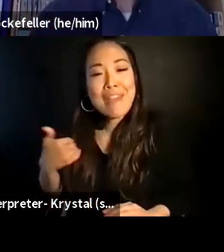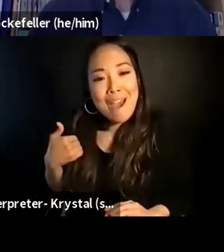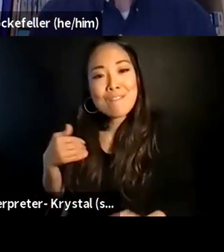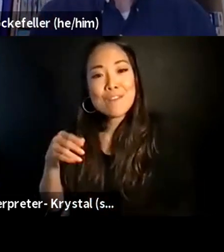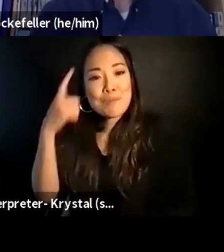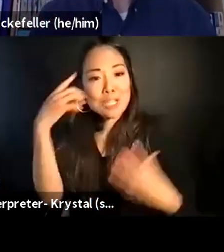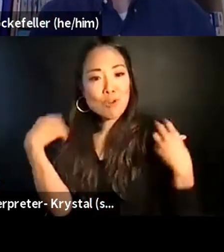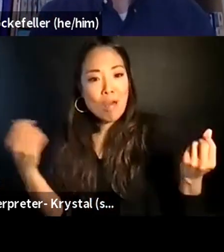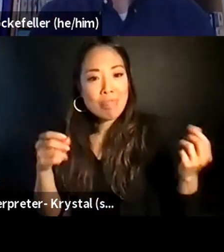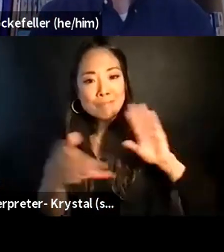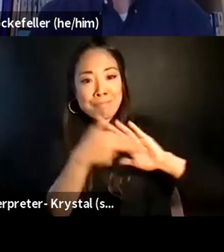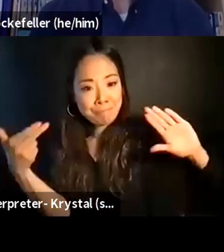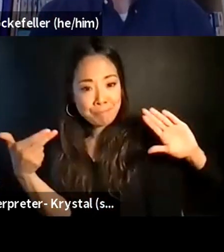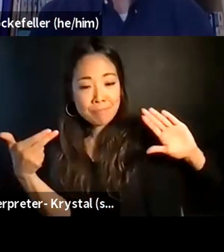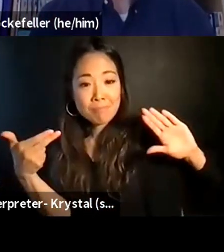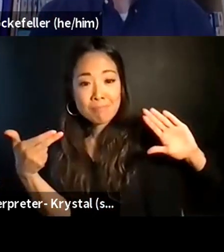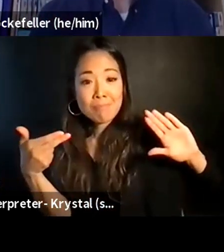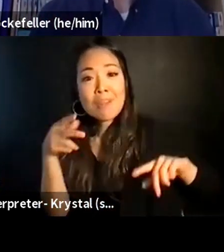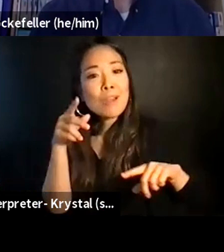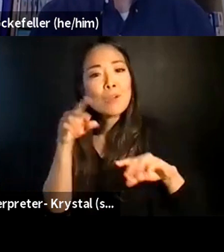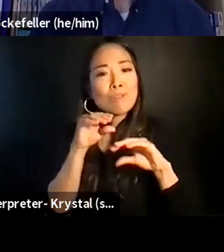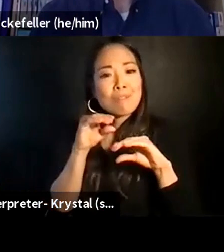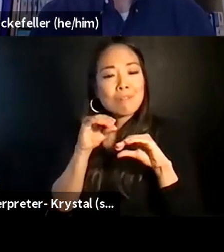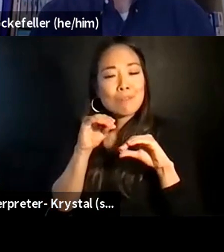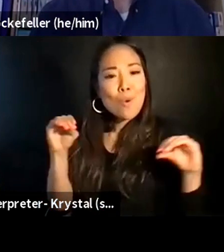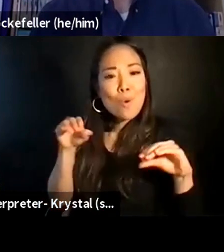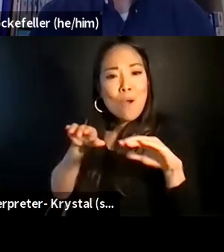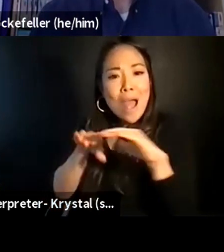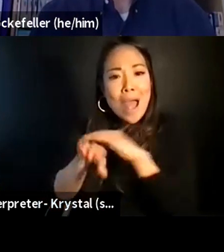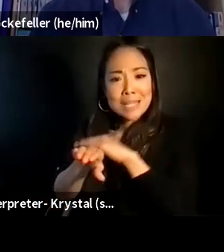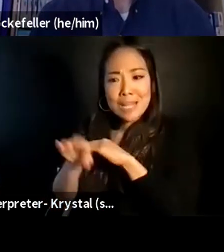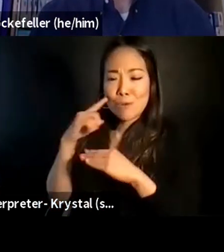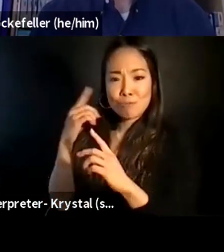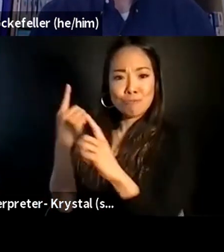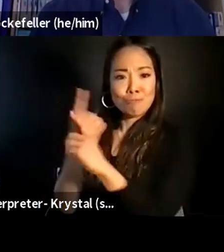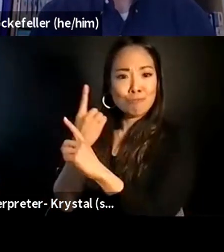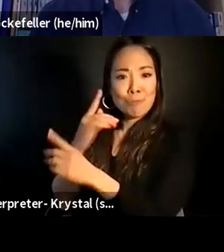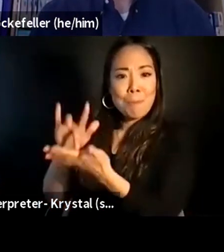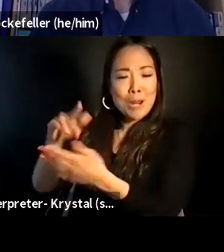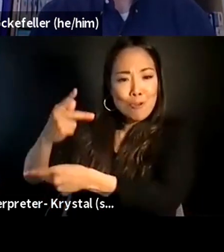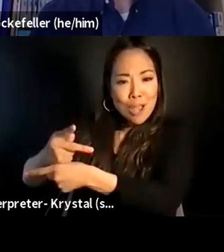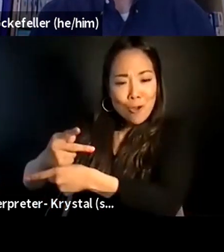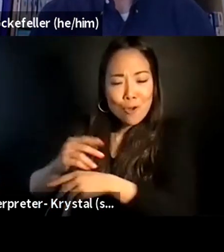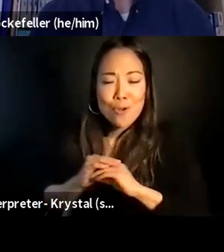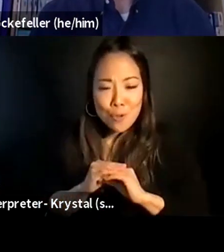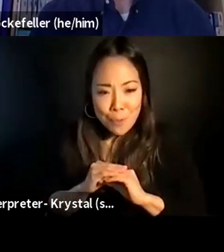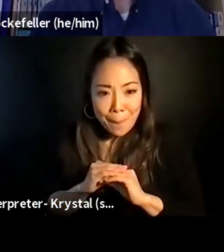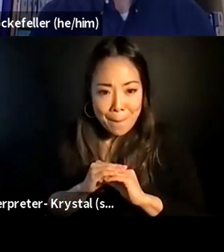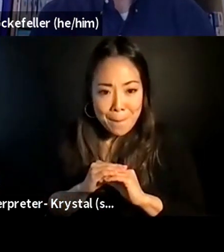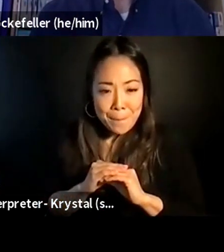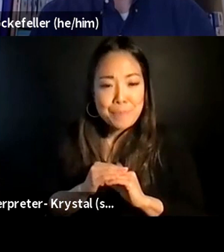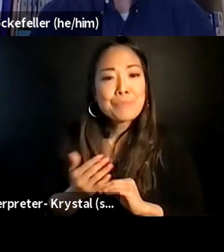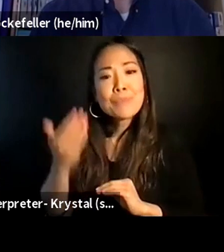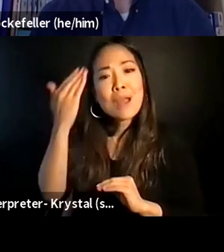aren't able to get adequate medical care. That's one thing I was thinking about recently. I knew a guy many years ago